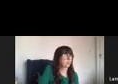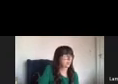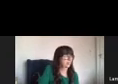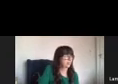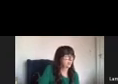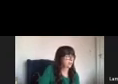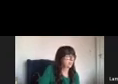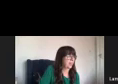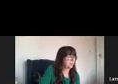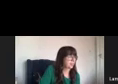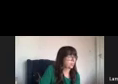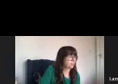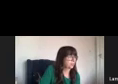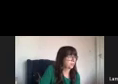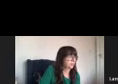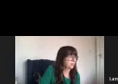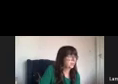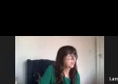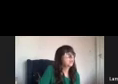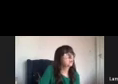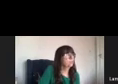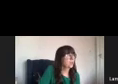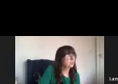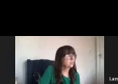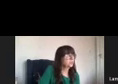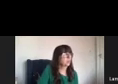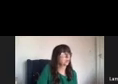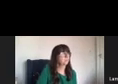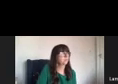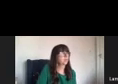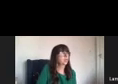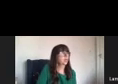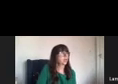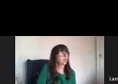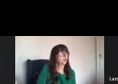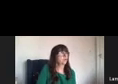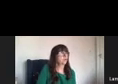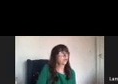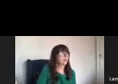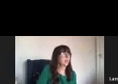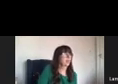government, less said about that issue, I think the better. But in Wales, there